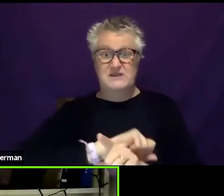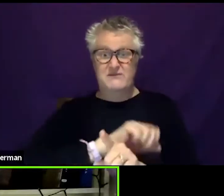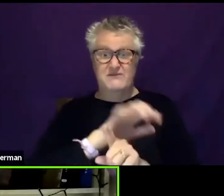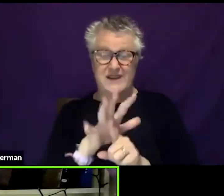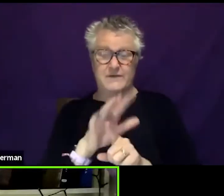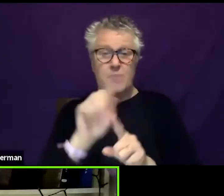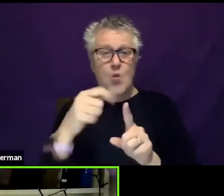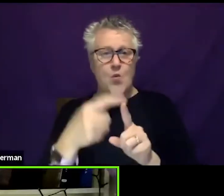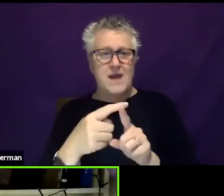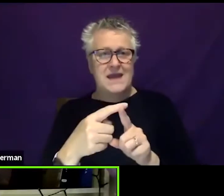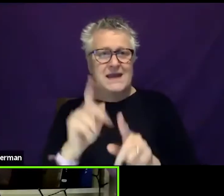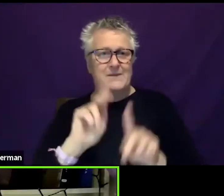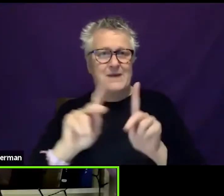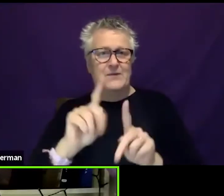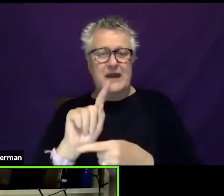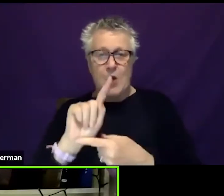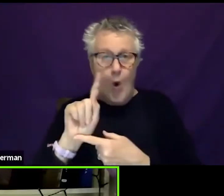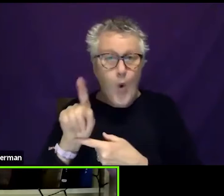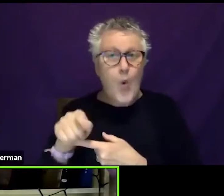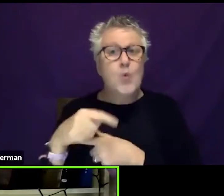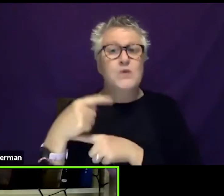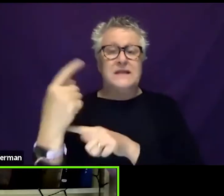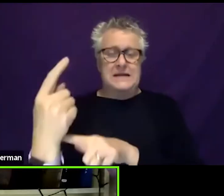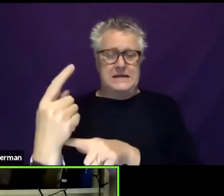online. The admin is a nightmare.